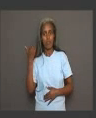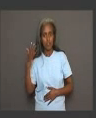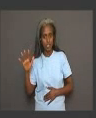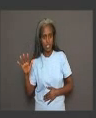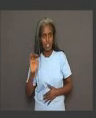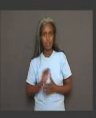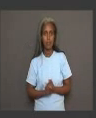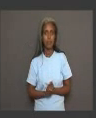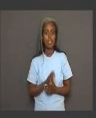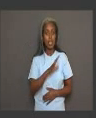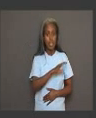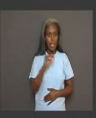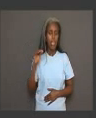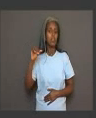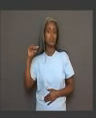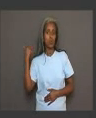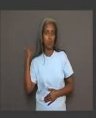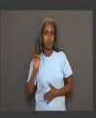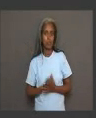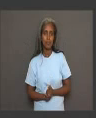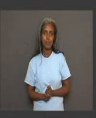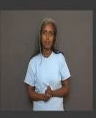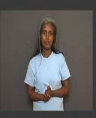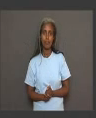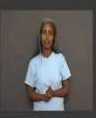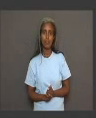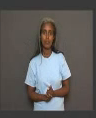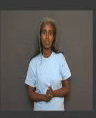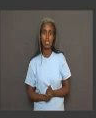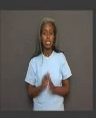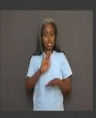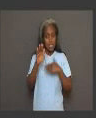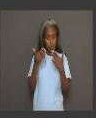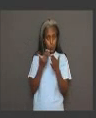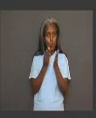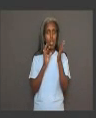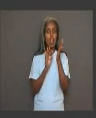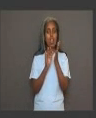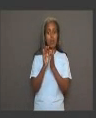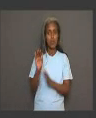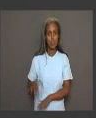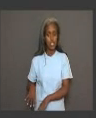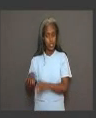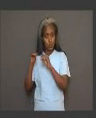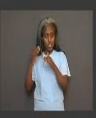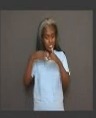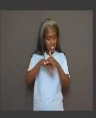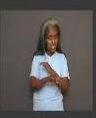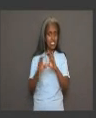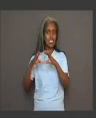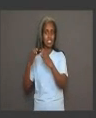15, and so on. The total number of students in the